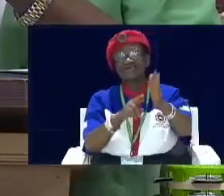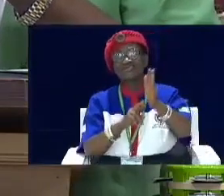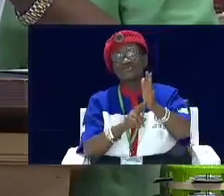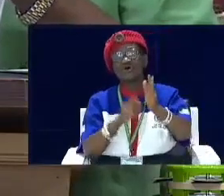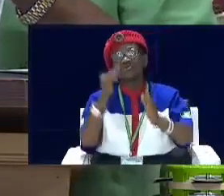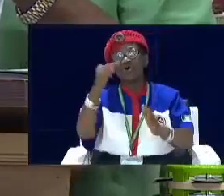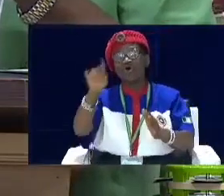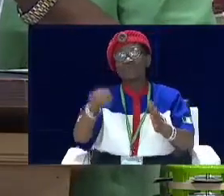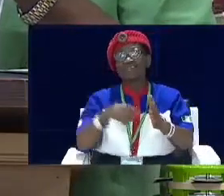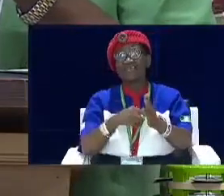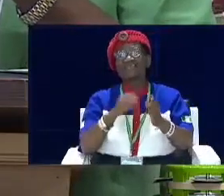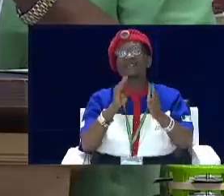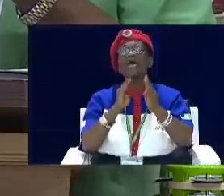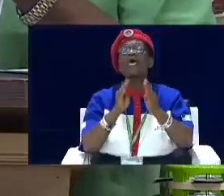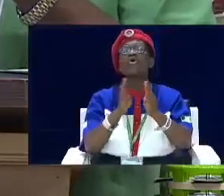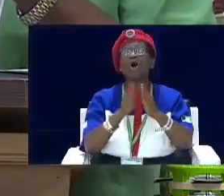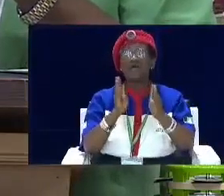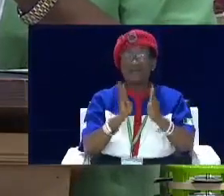Congress,